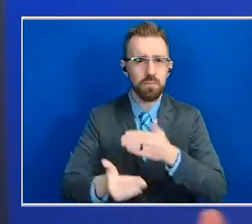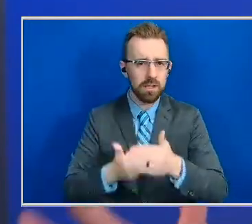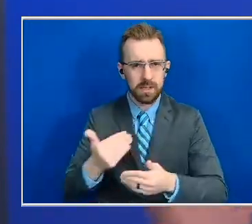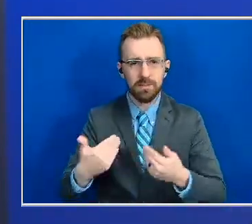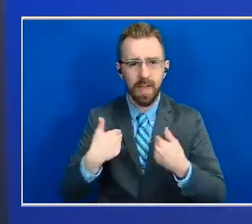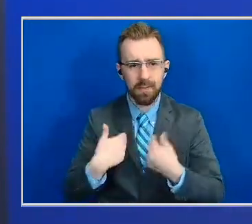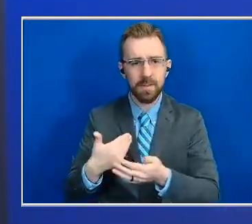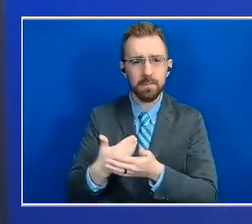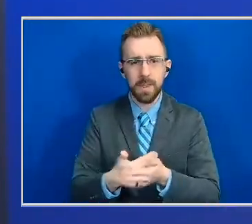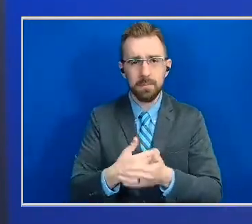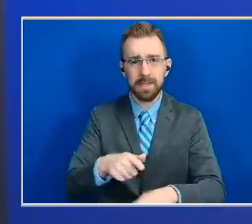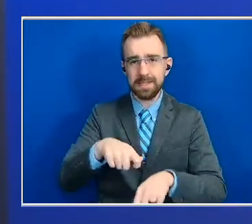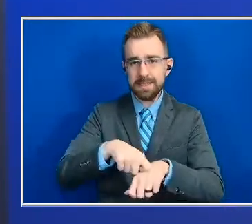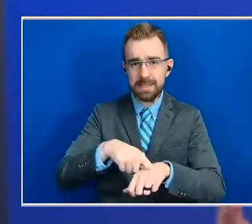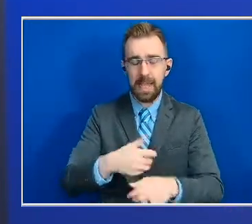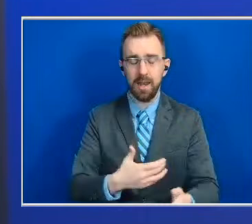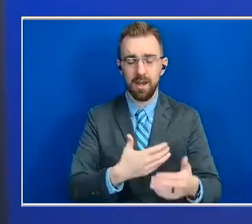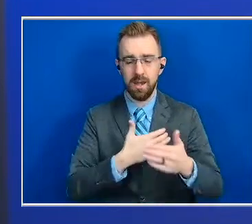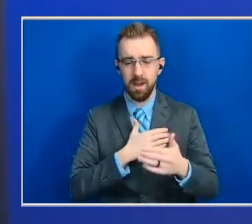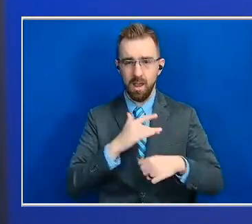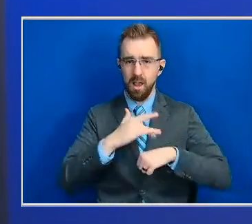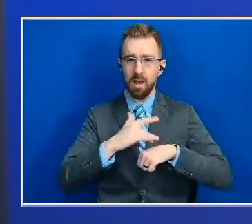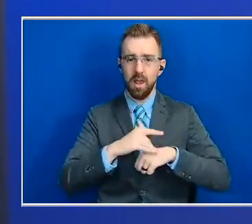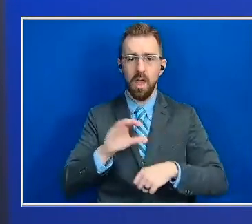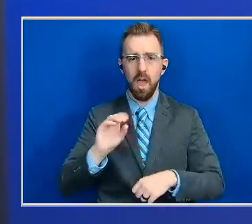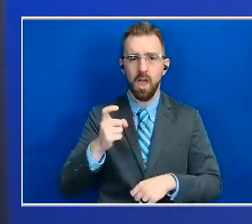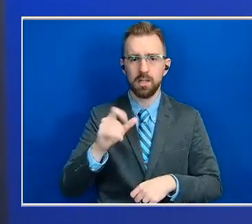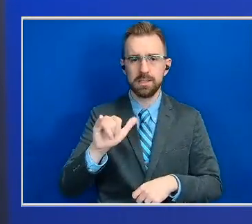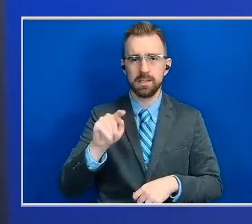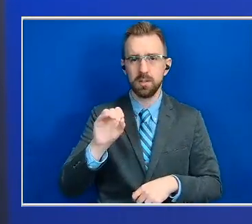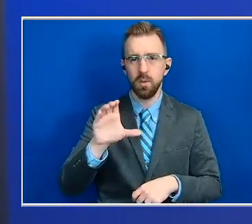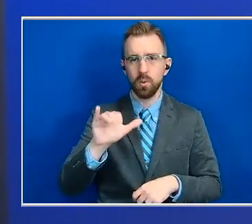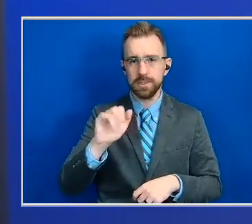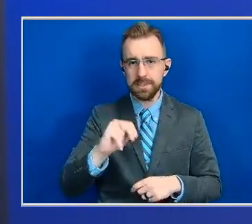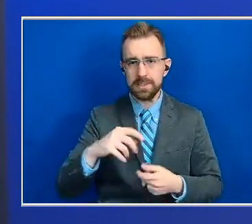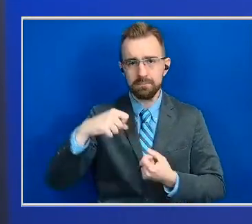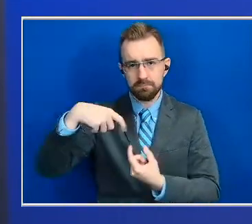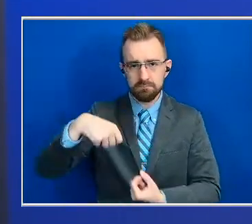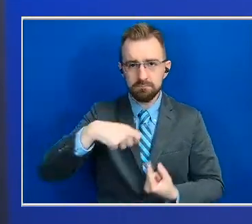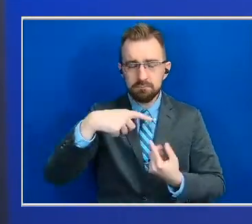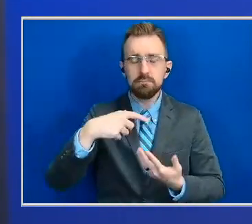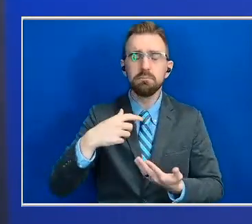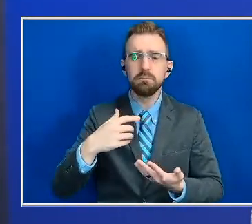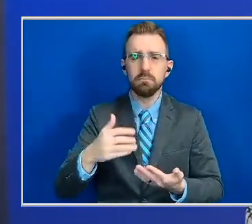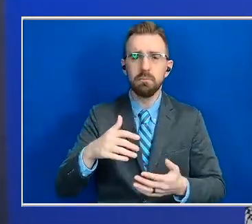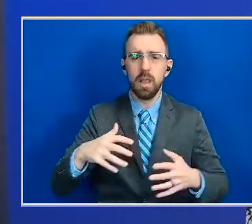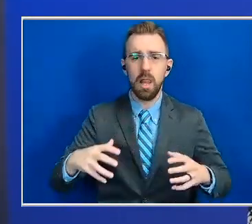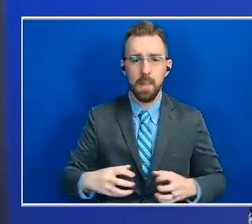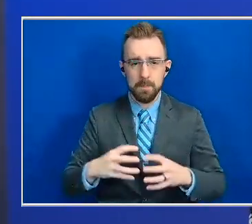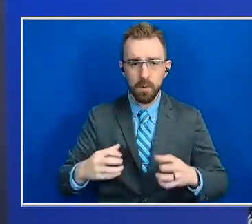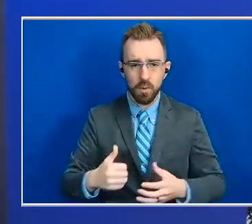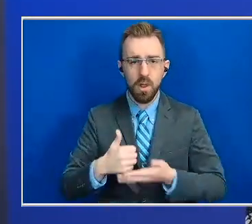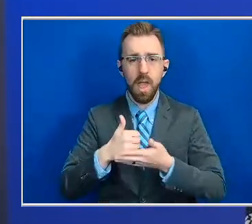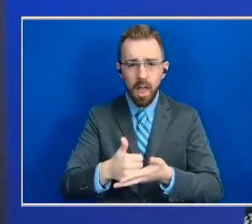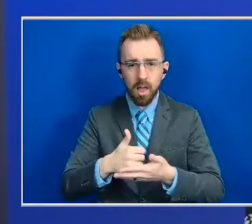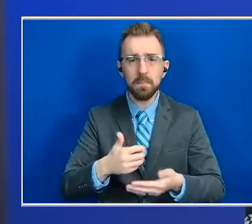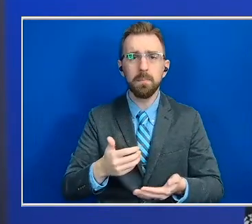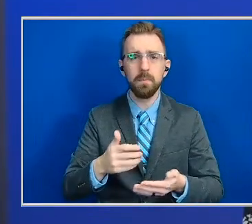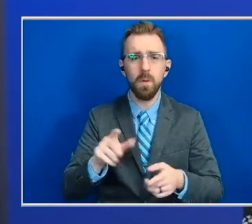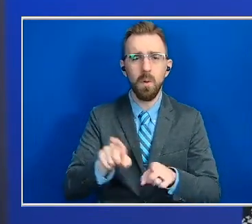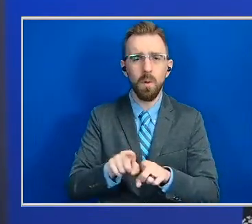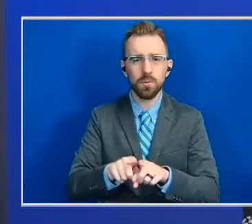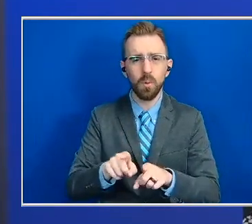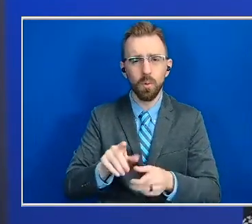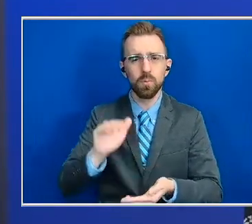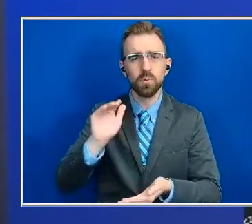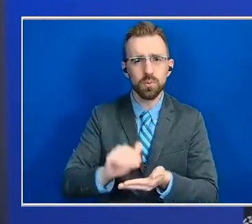skin creates that oxytocin that does help with those contractions and labor, of course, and also does help reduce risk of that postpartum bleeding